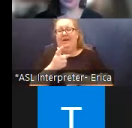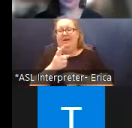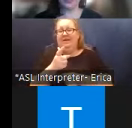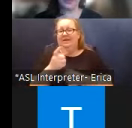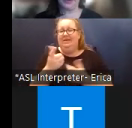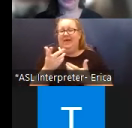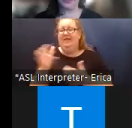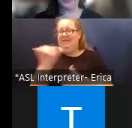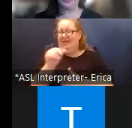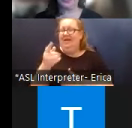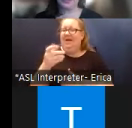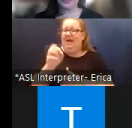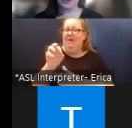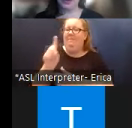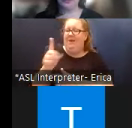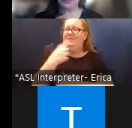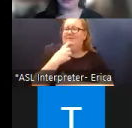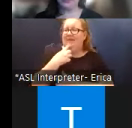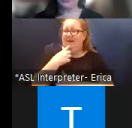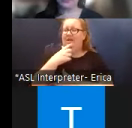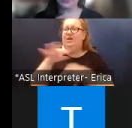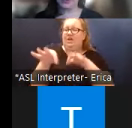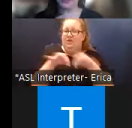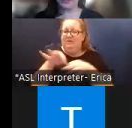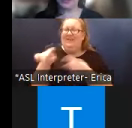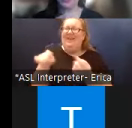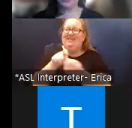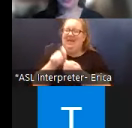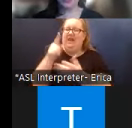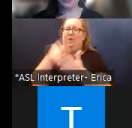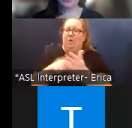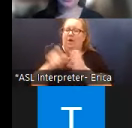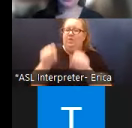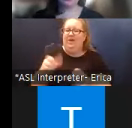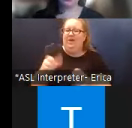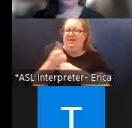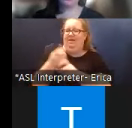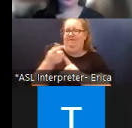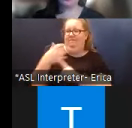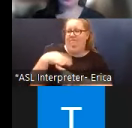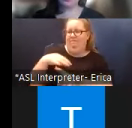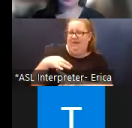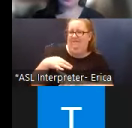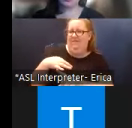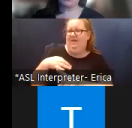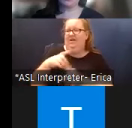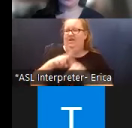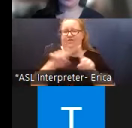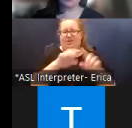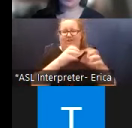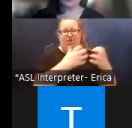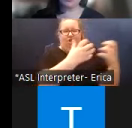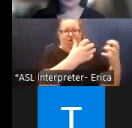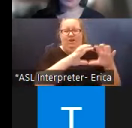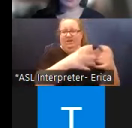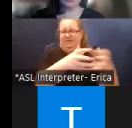to like exactly what they could get out of it, and how that may be different for different audiences. That's a really good point. Something we can think about